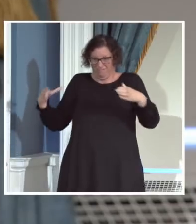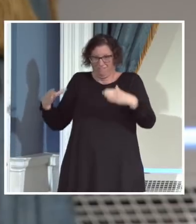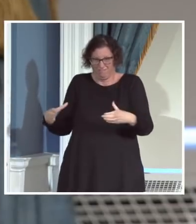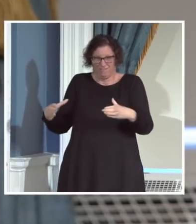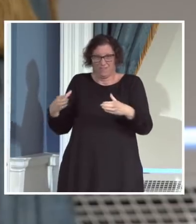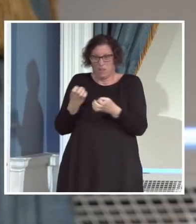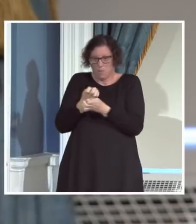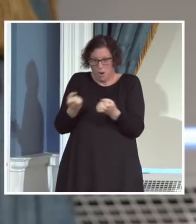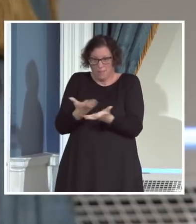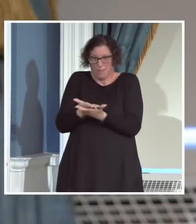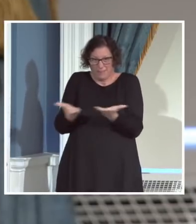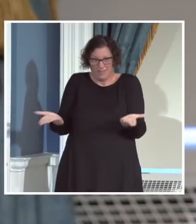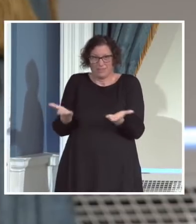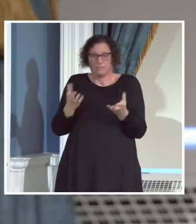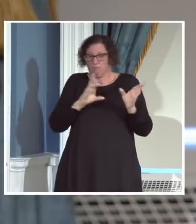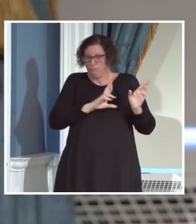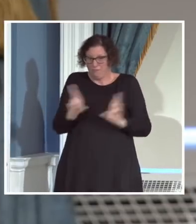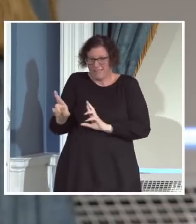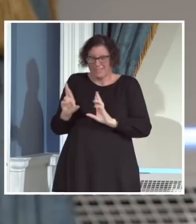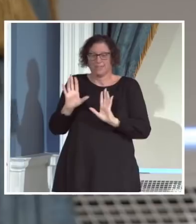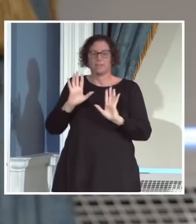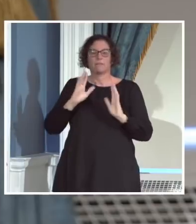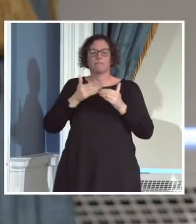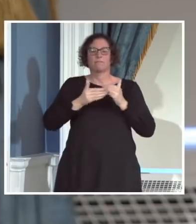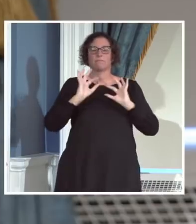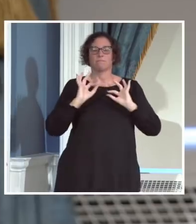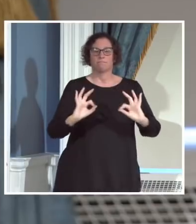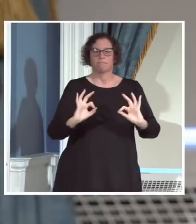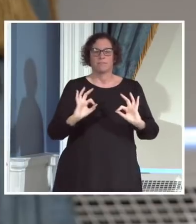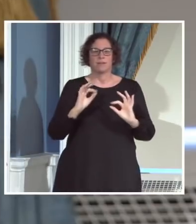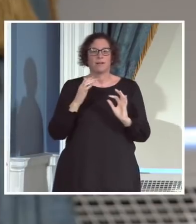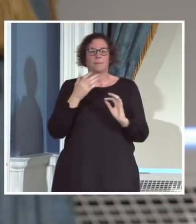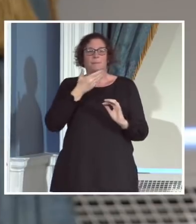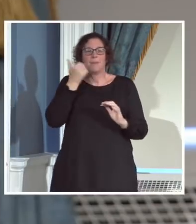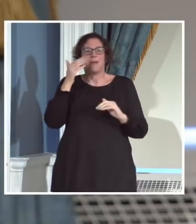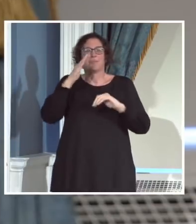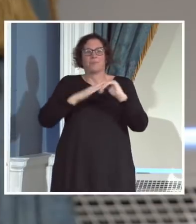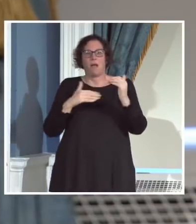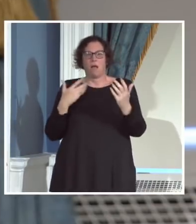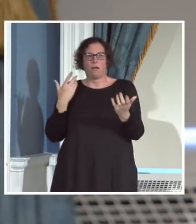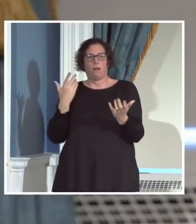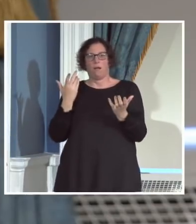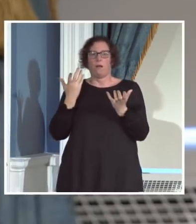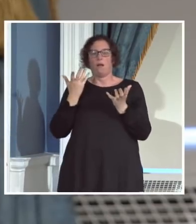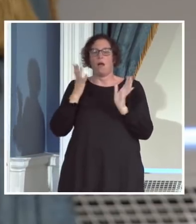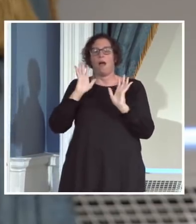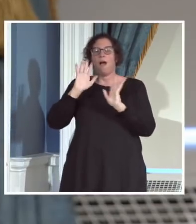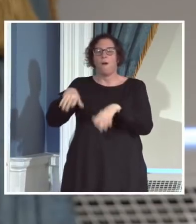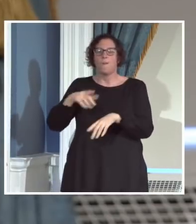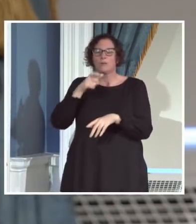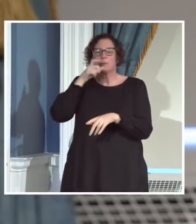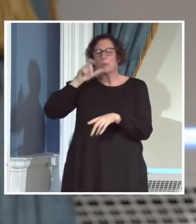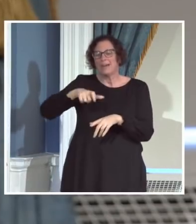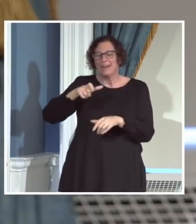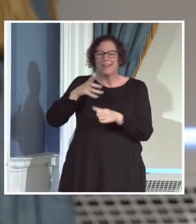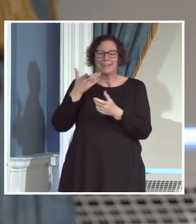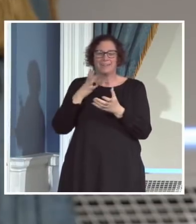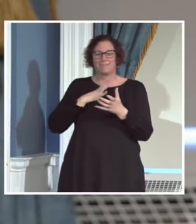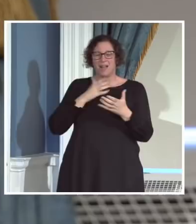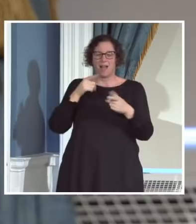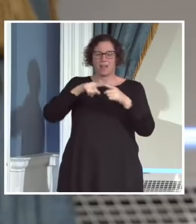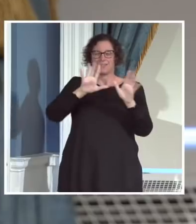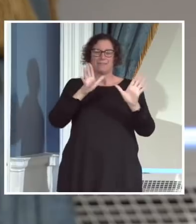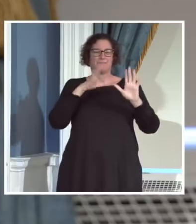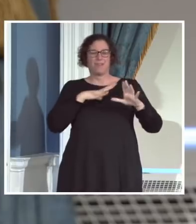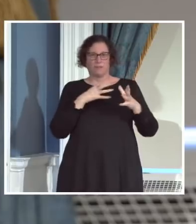that you refer, which are thoughtful, have never been promulgated into law. So as of now, they